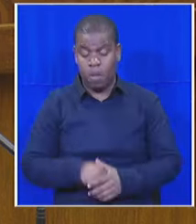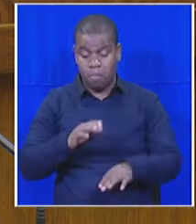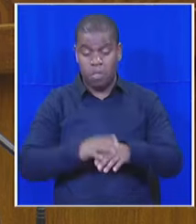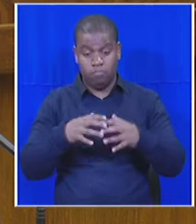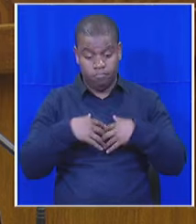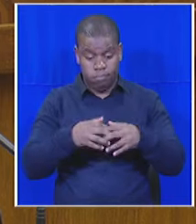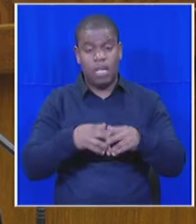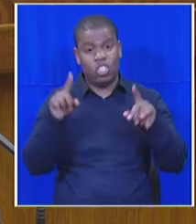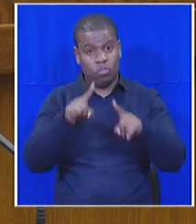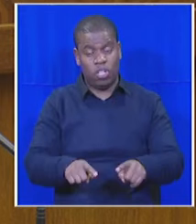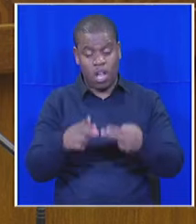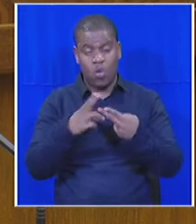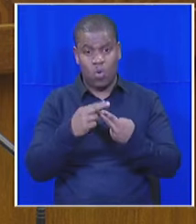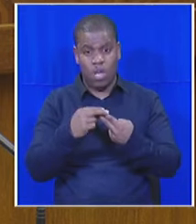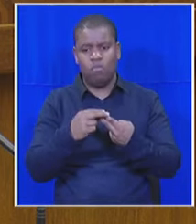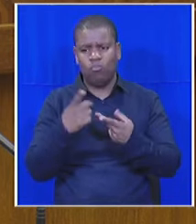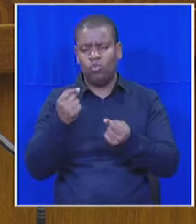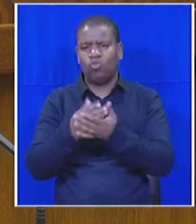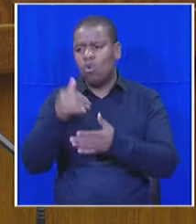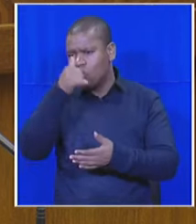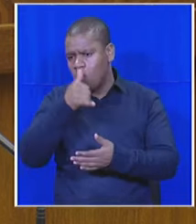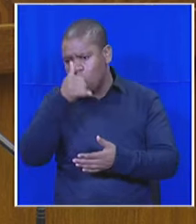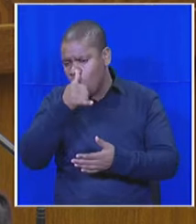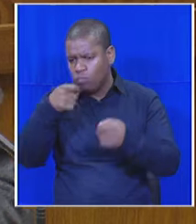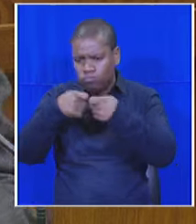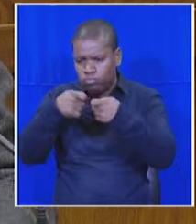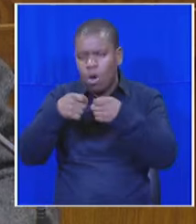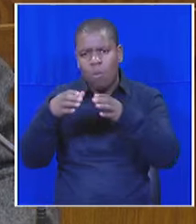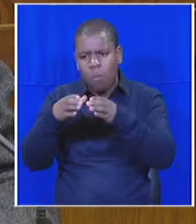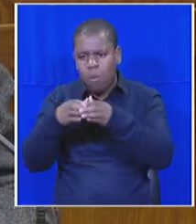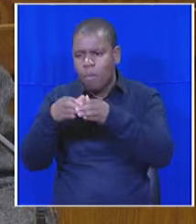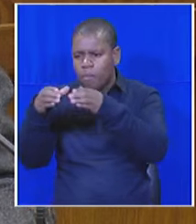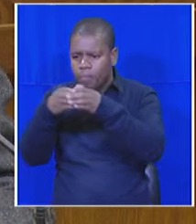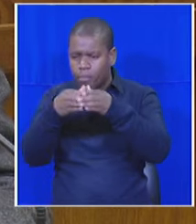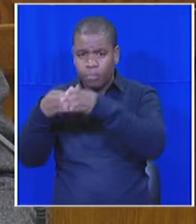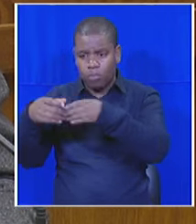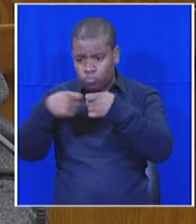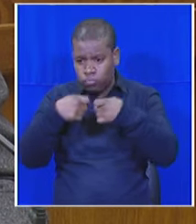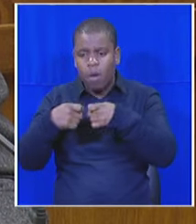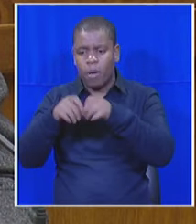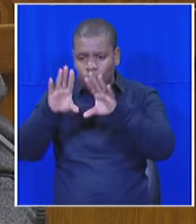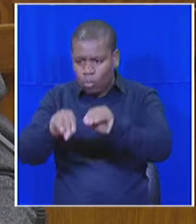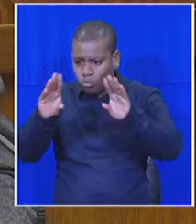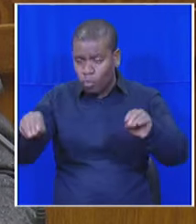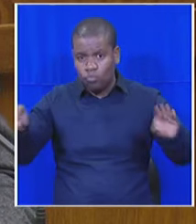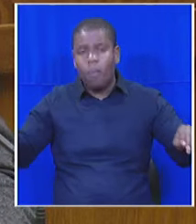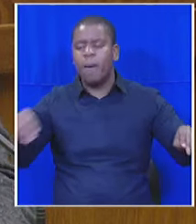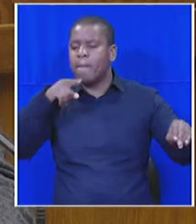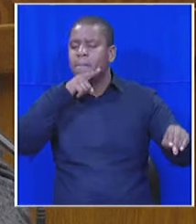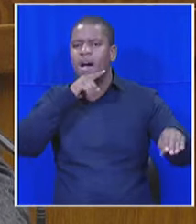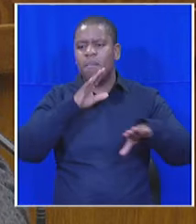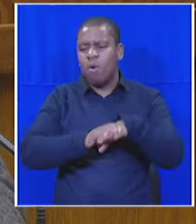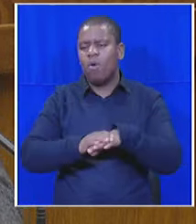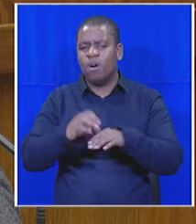much-needed specialized unit to fight gang and drug-related crime. We need a more sustained, expertise-based,